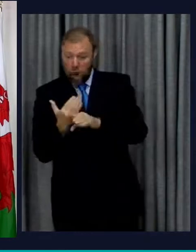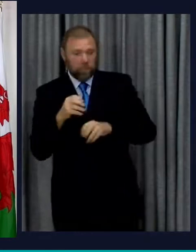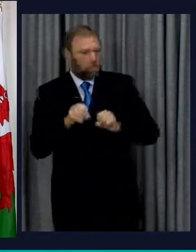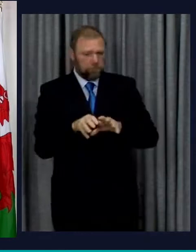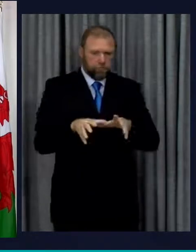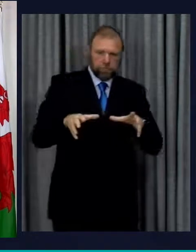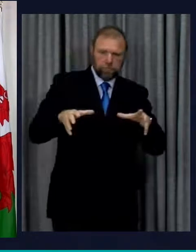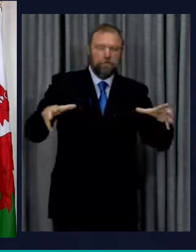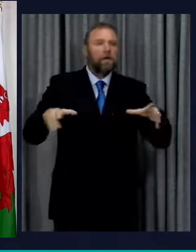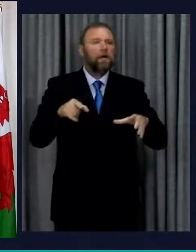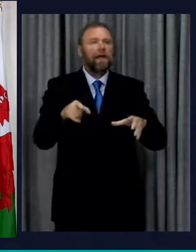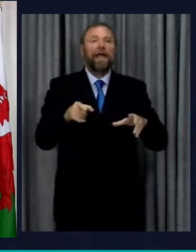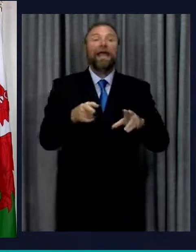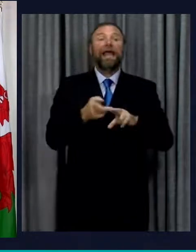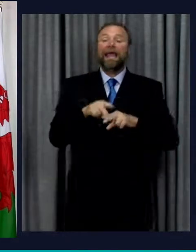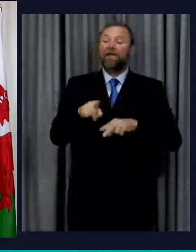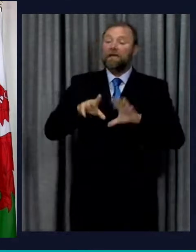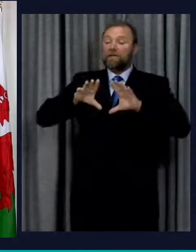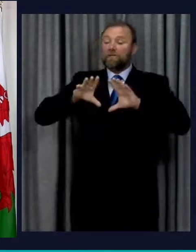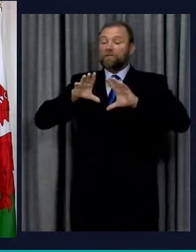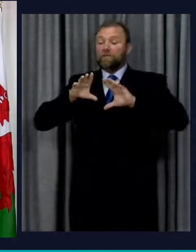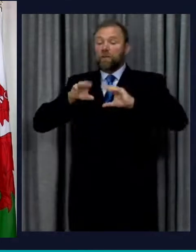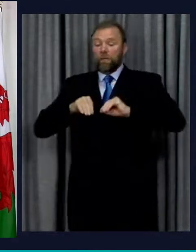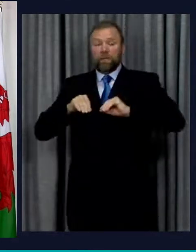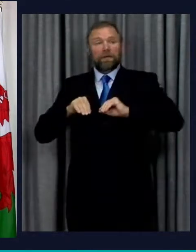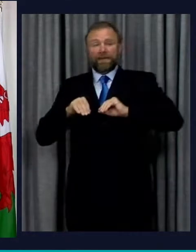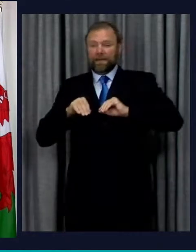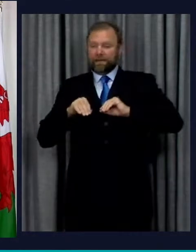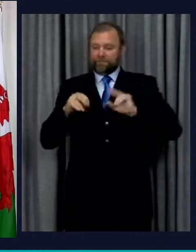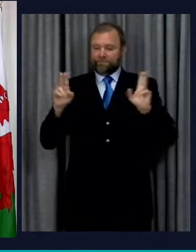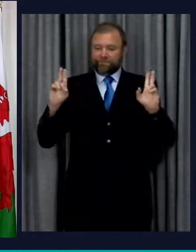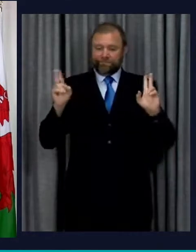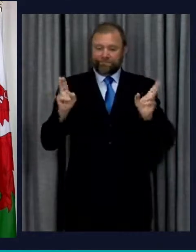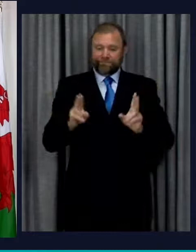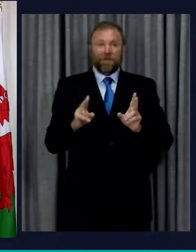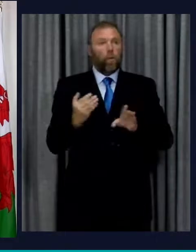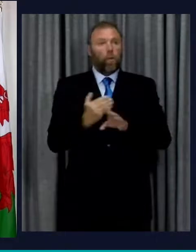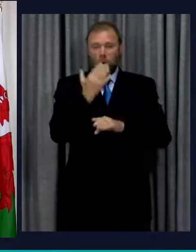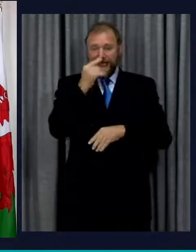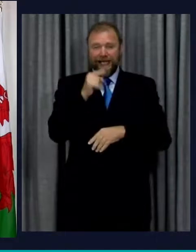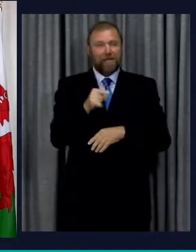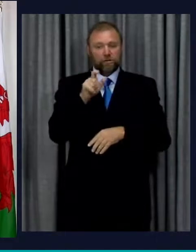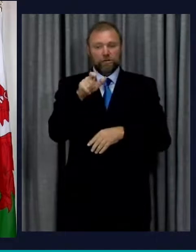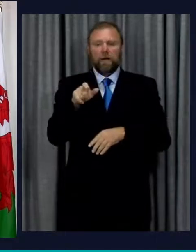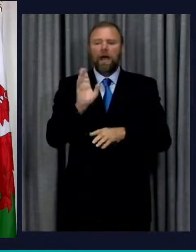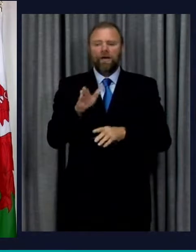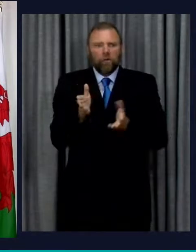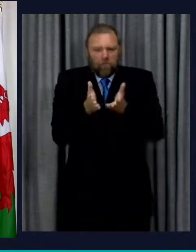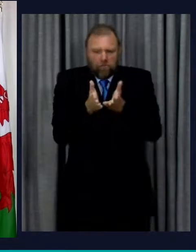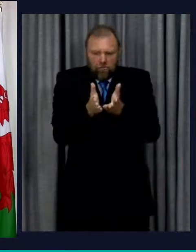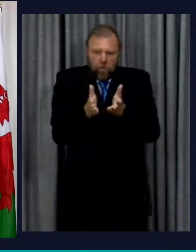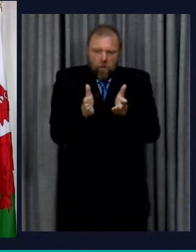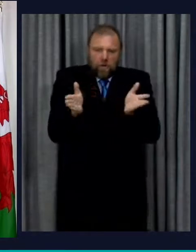something like arresting the decline of our working age population, well, we should broaden and expand our tax base as well. So we should have a